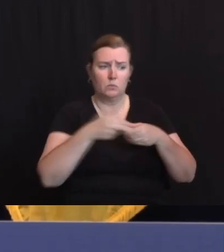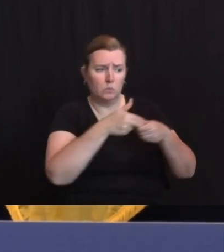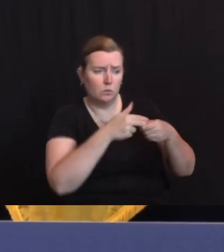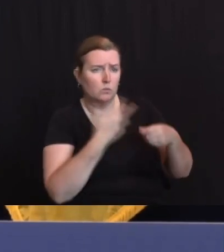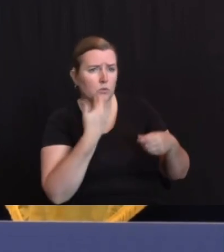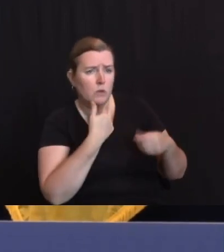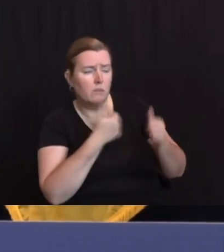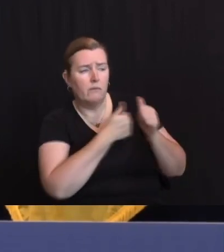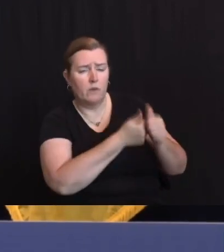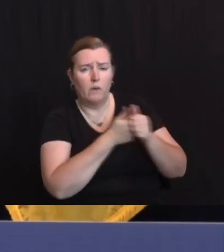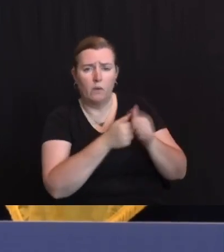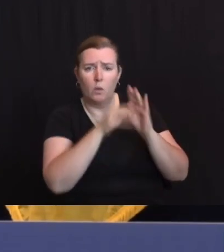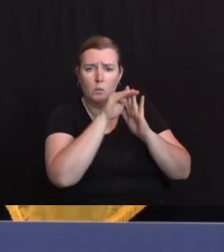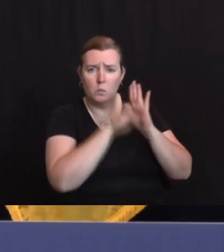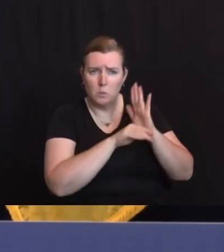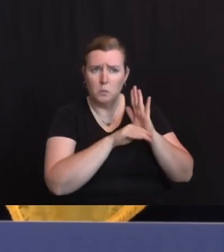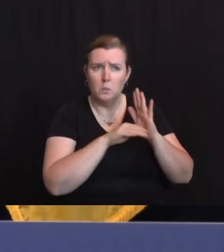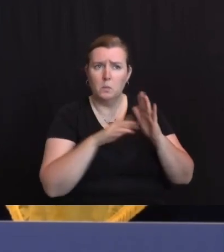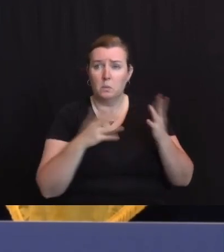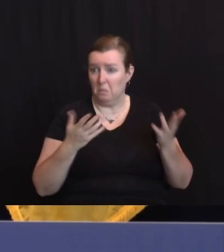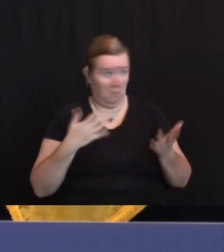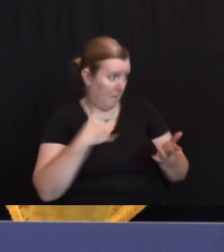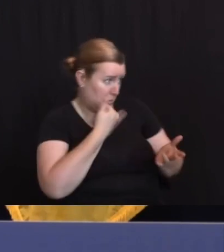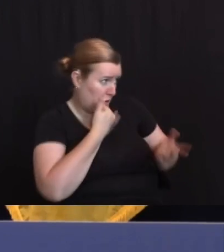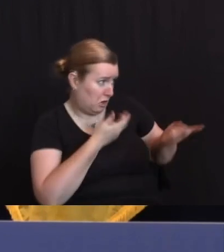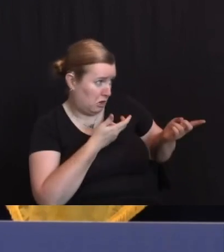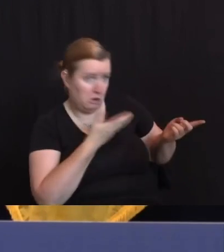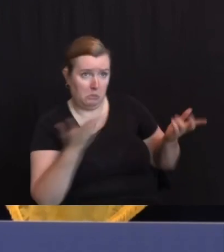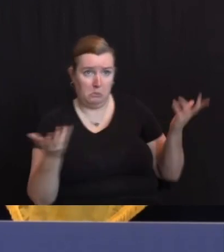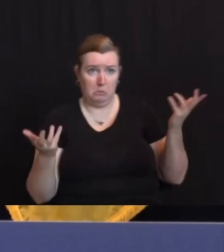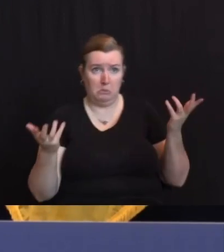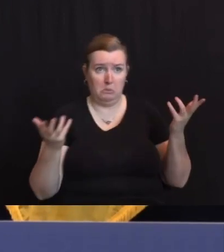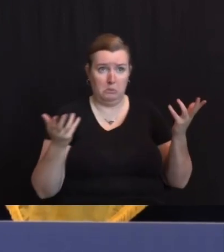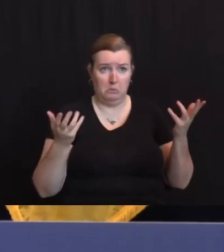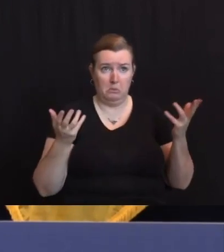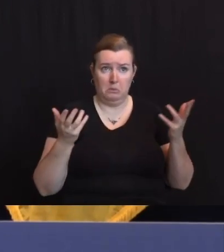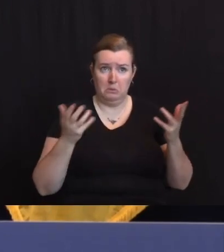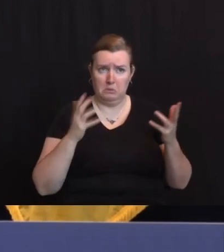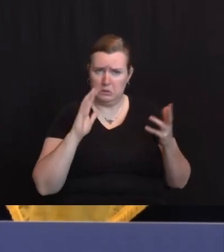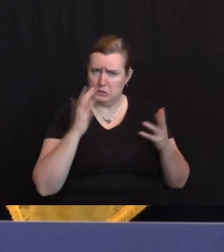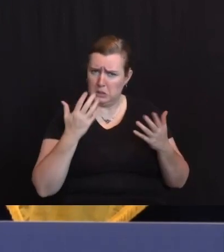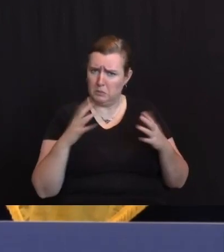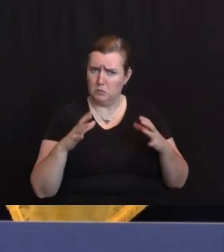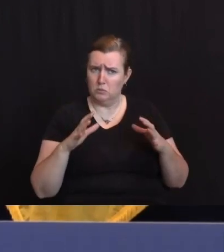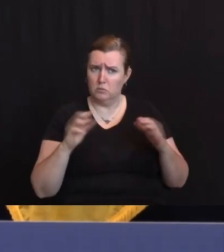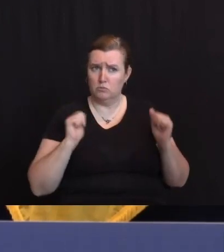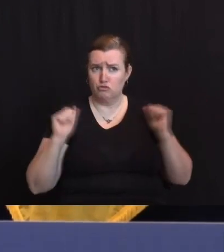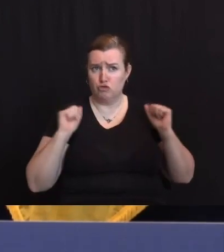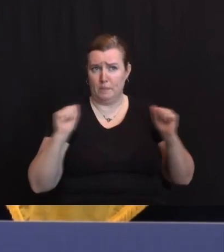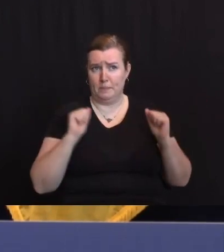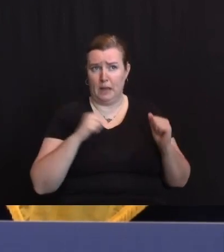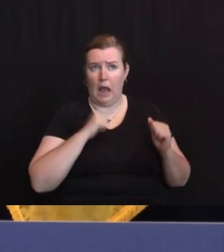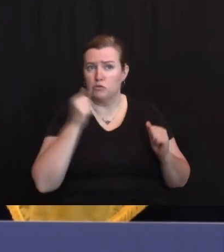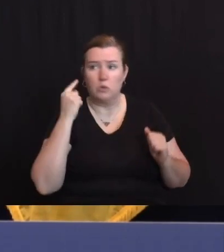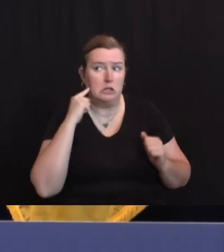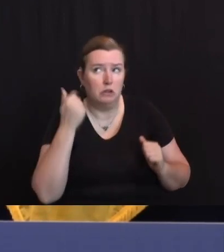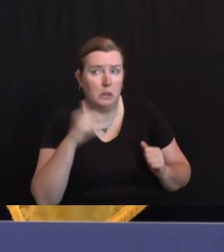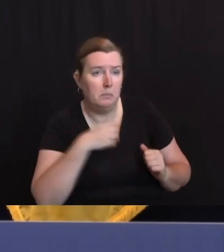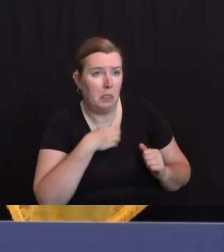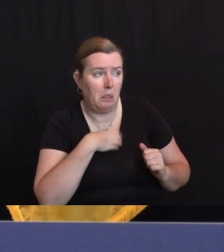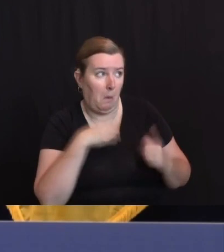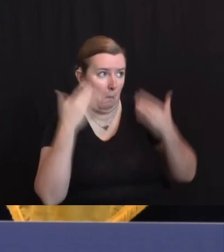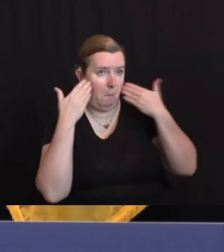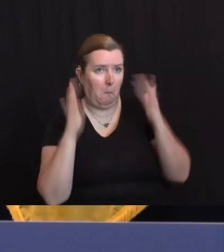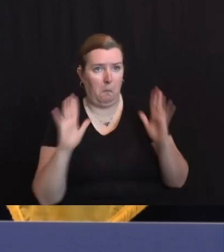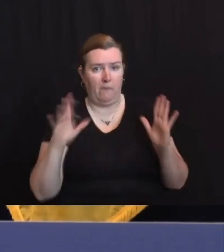mistaken here, or indoor amusement or movie theaters. We're just not hearing it. given the volume of kids in